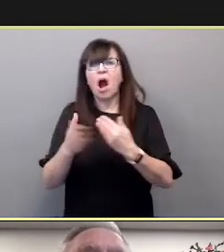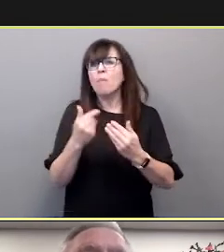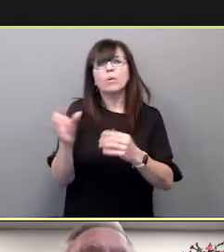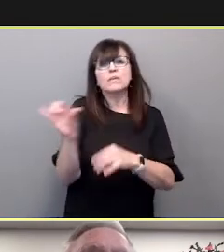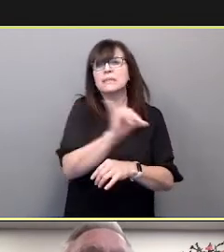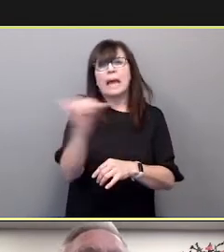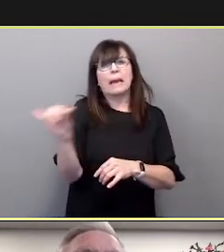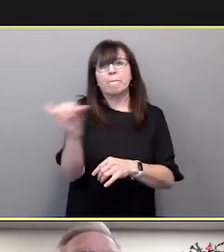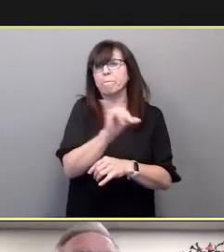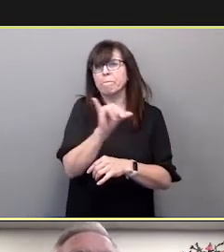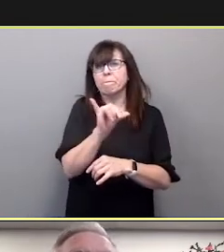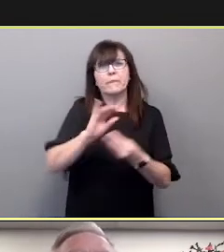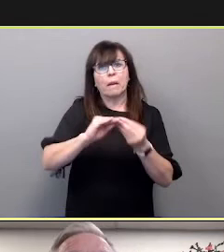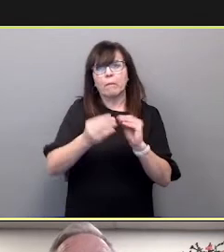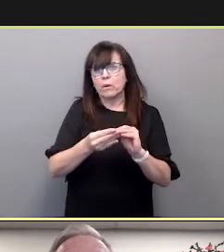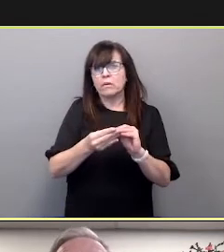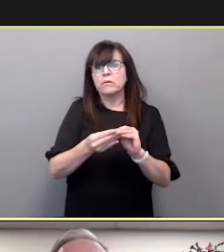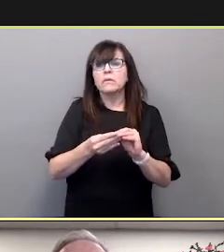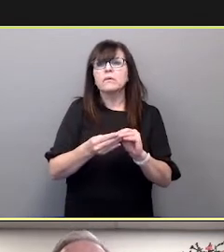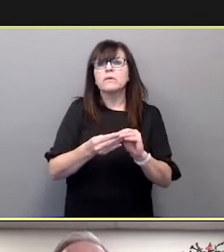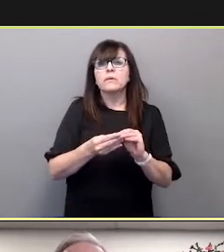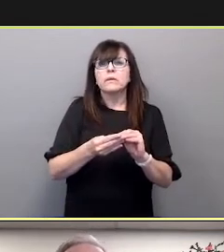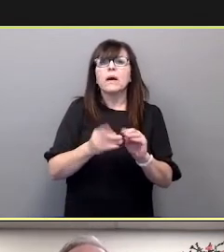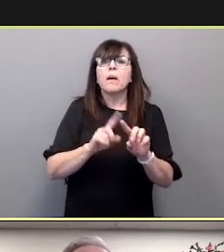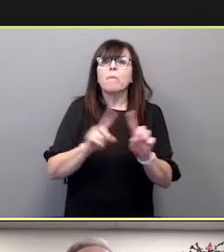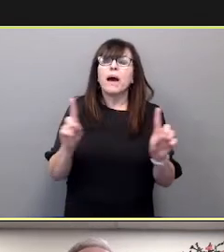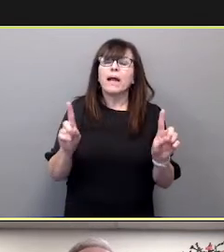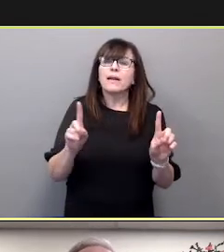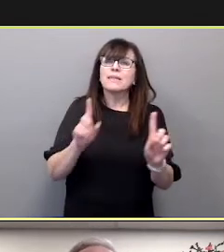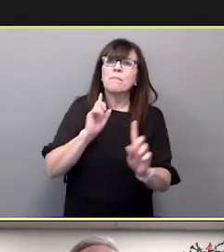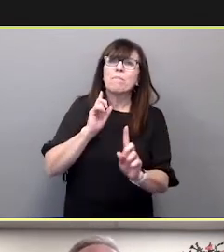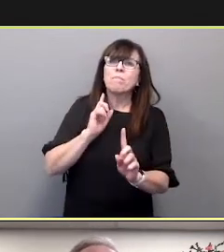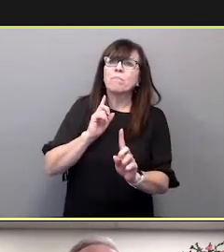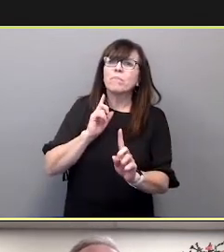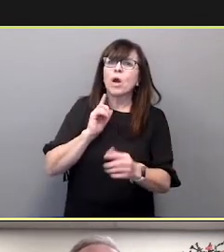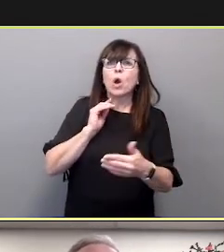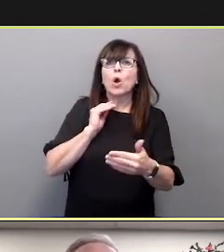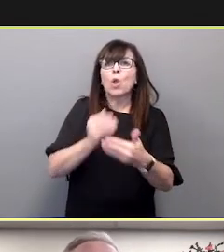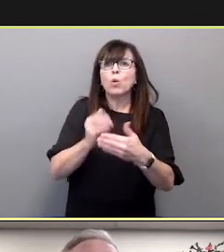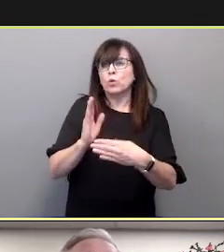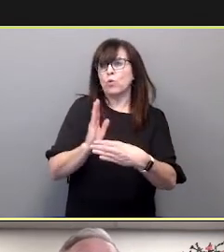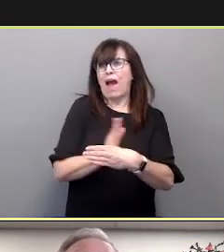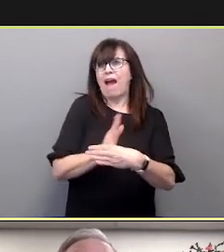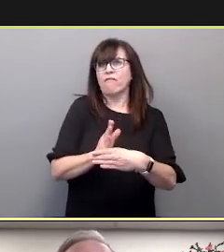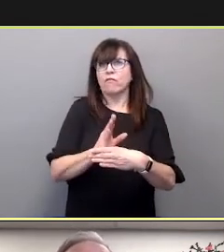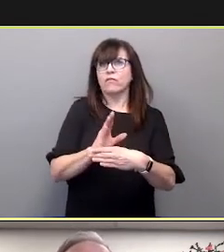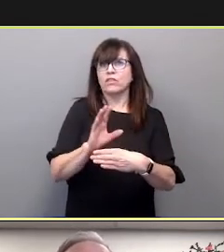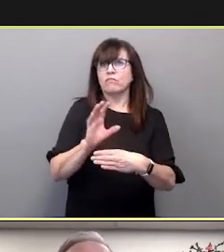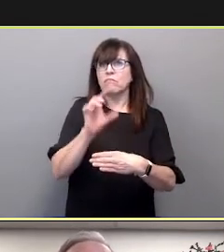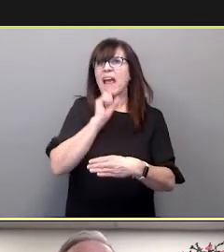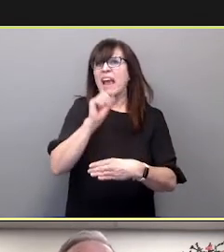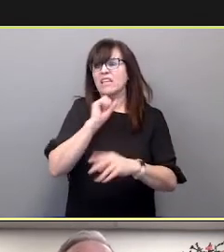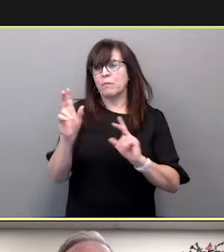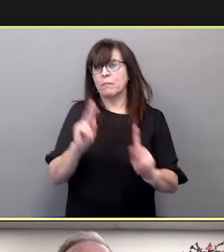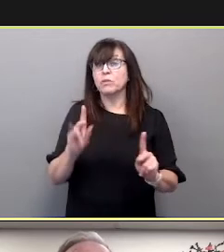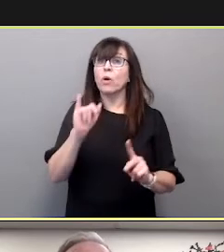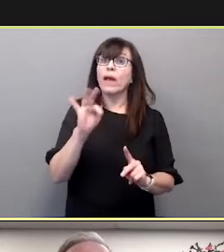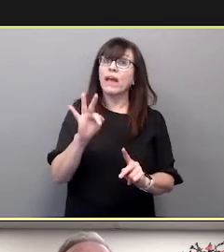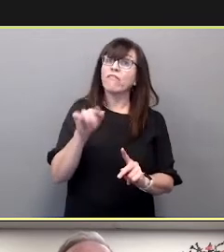in the median, but so it's essentially very close to the average age of people. So if